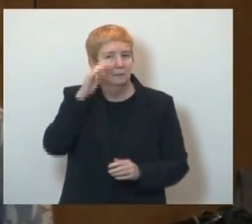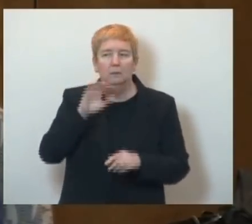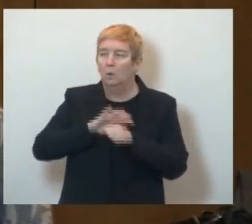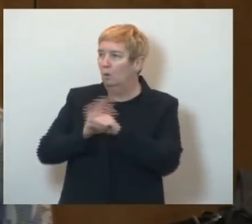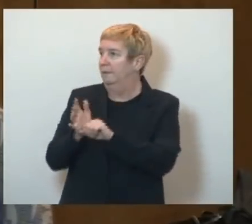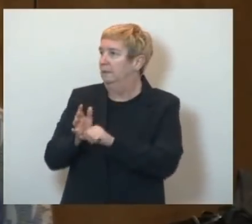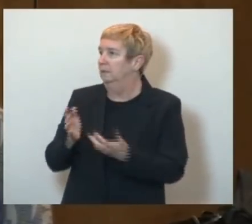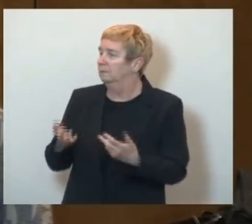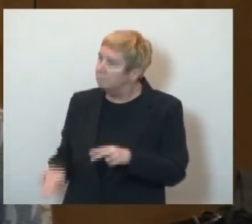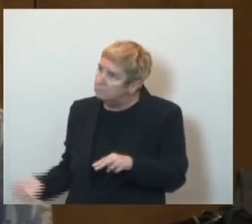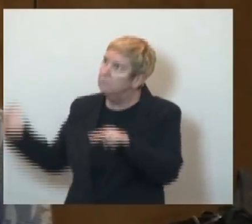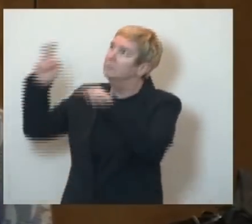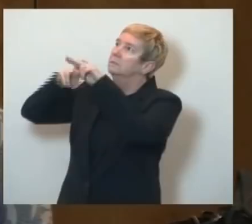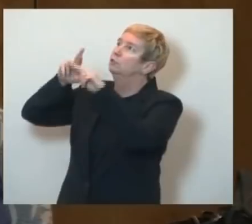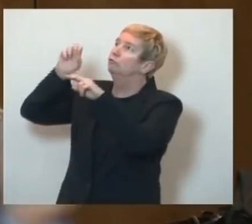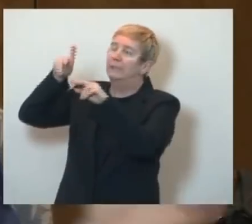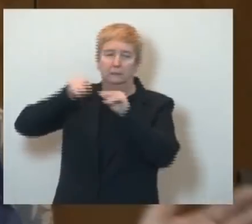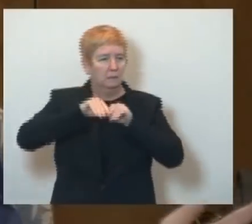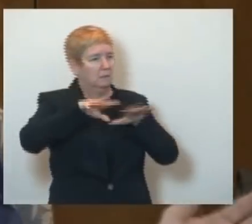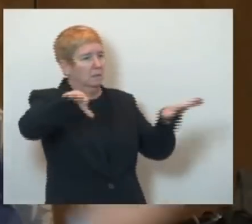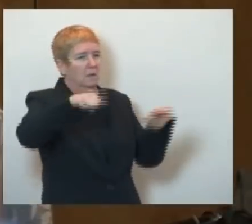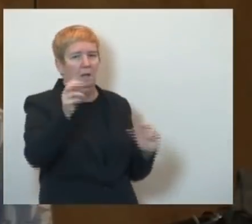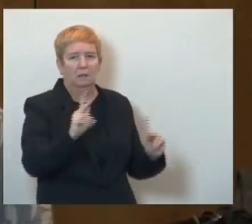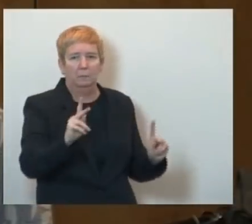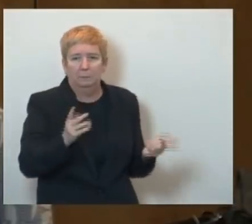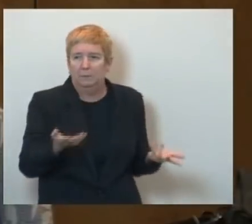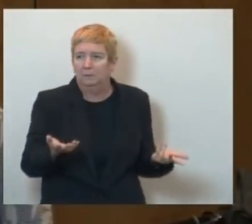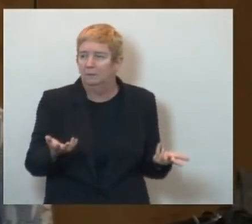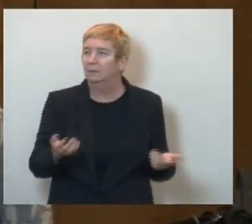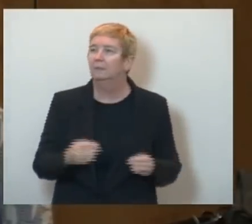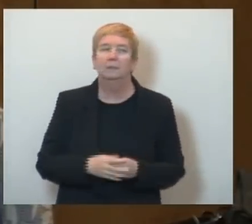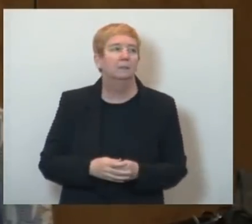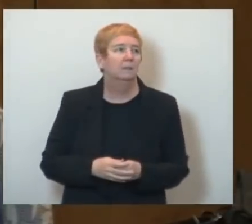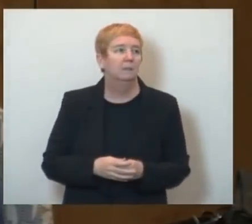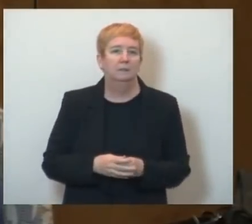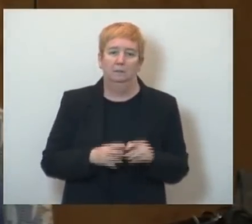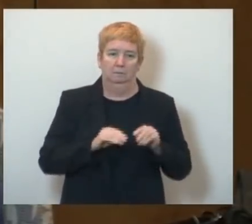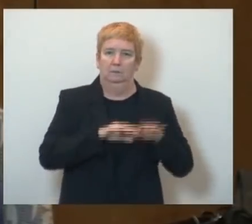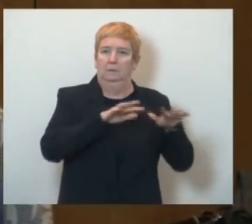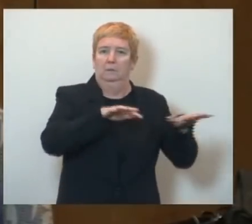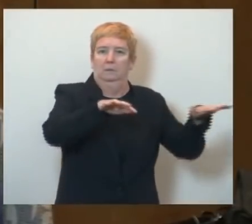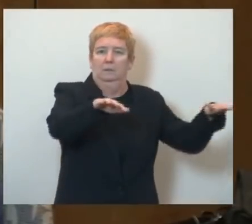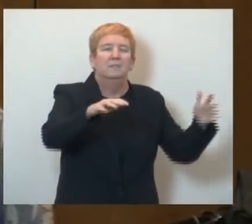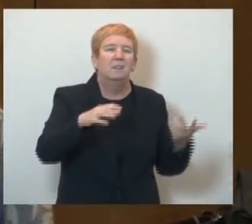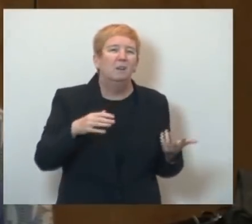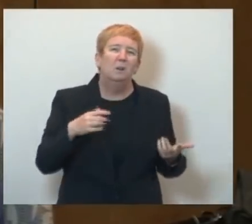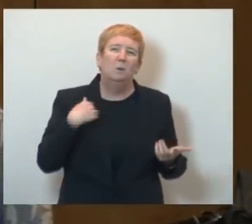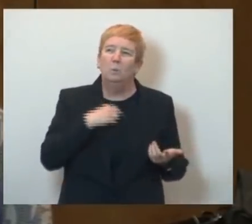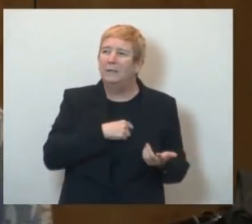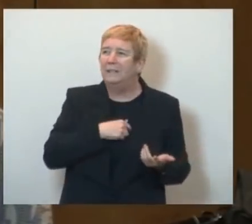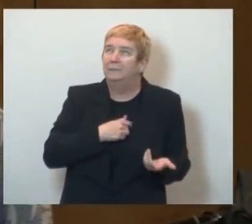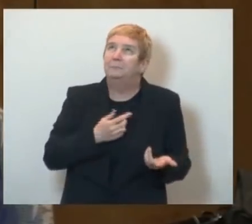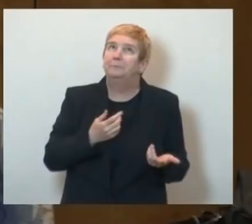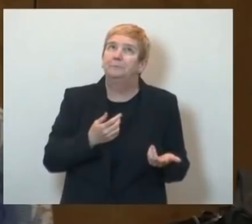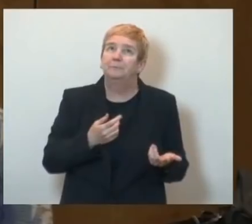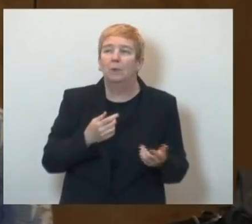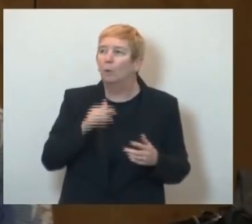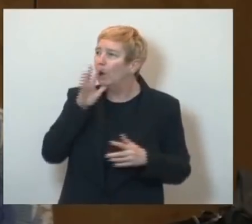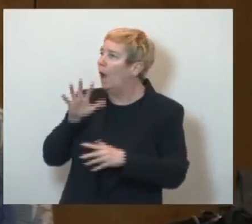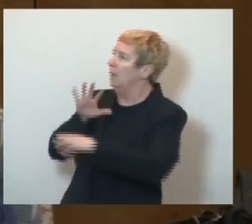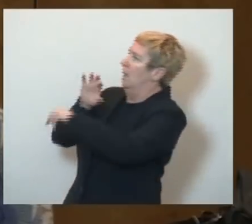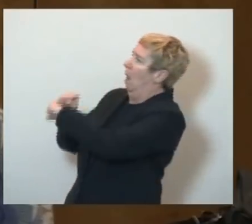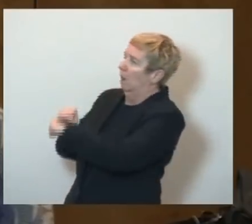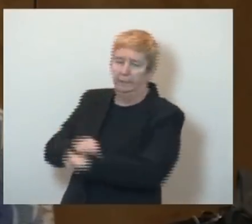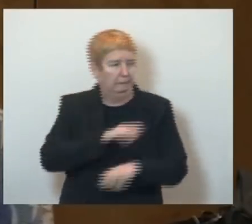substantially increase the risk to other people you come in contact with after that. And so we don't have the ability we're not blocking off the